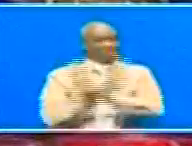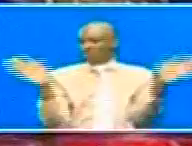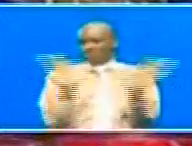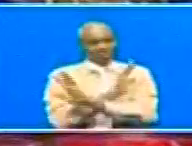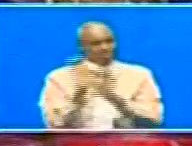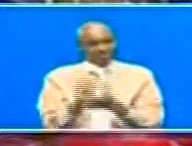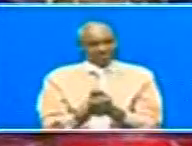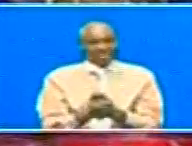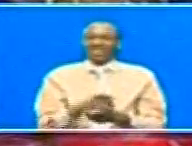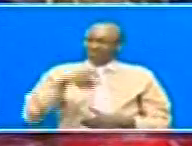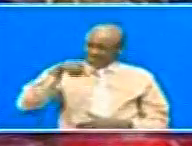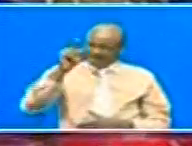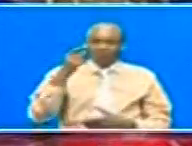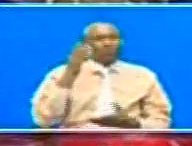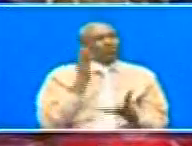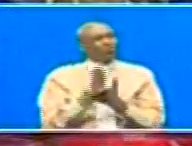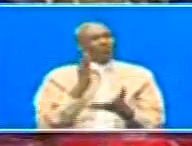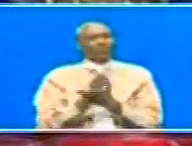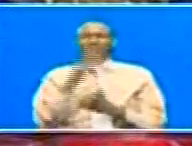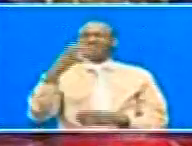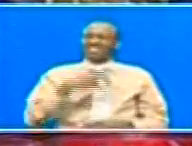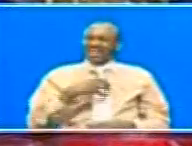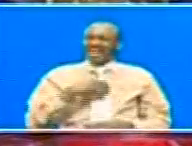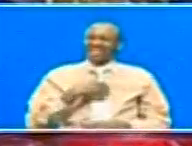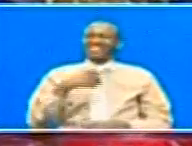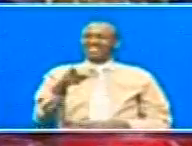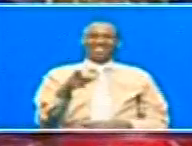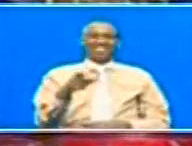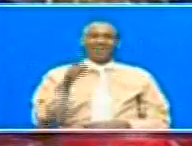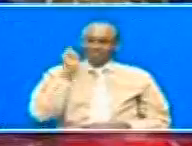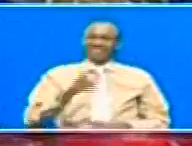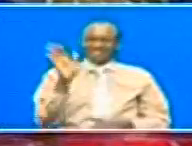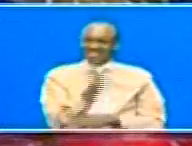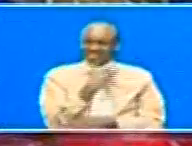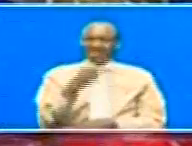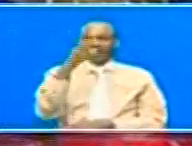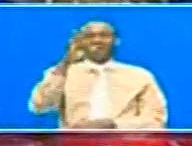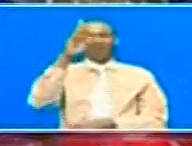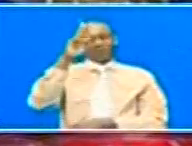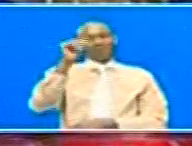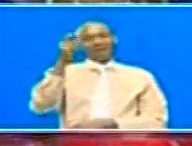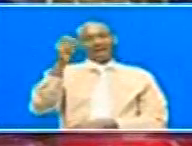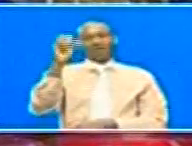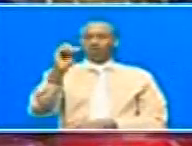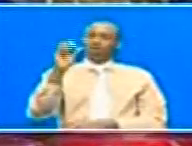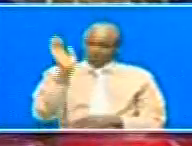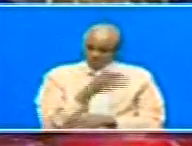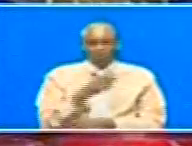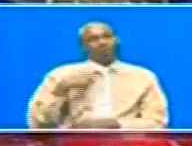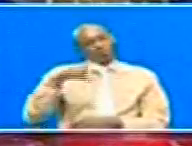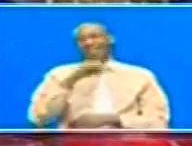Jefferson Kiondi says, Machoka, oh, retired general. Make sure he sings one of Franco's songs. A true legend, we love